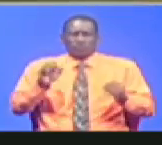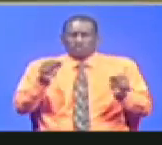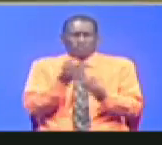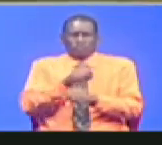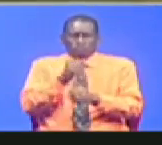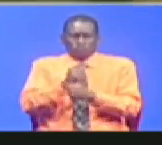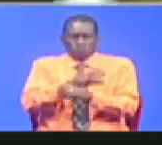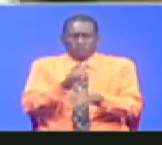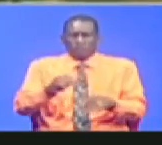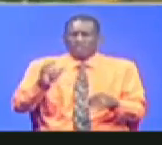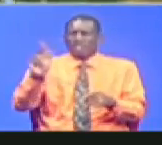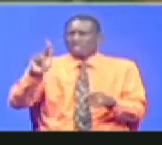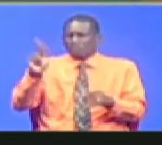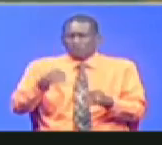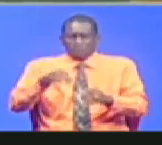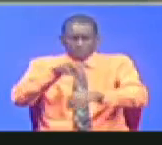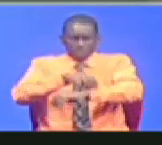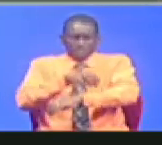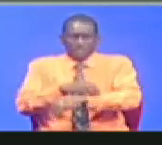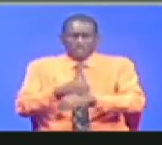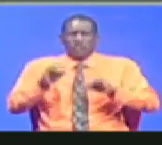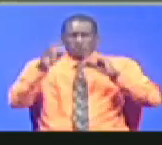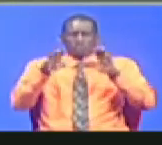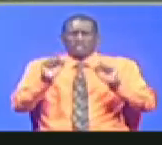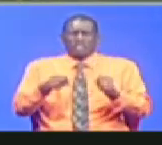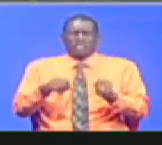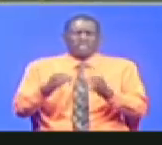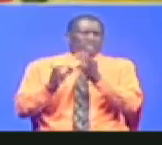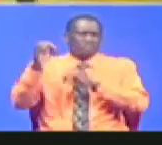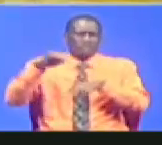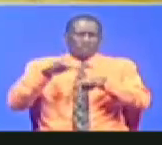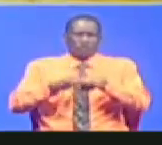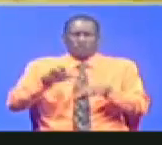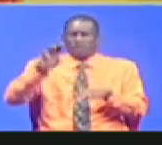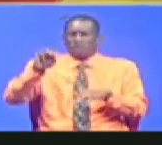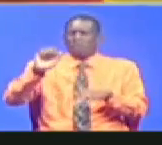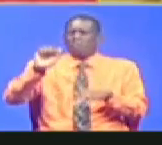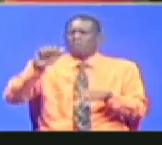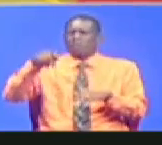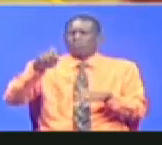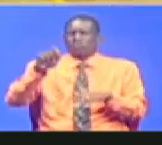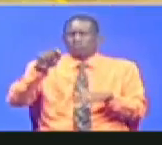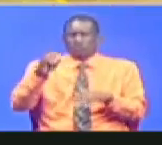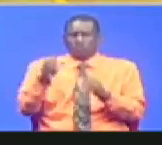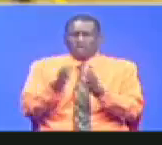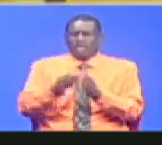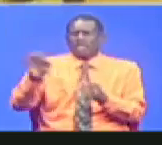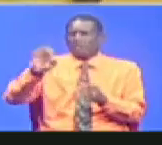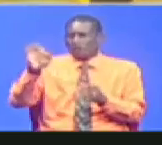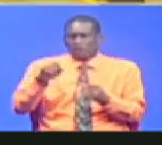With Chepchumba injured, coach Bitok rely on Jemima Siangu, middle blocker Violet Makuto, or left-handed Immaculate Chemtai in the